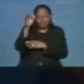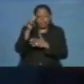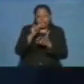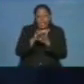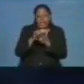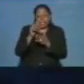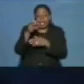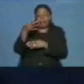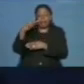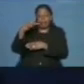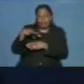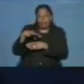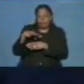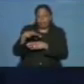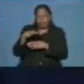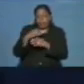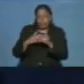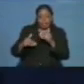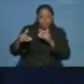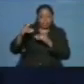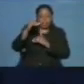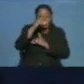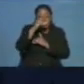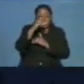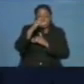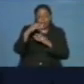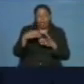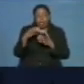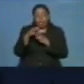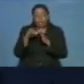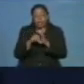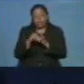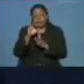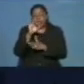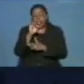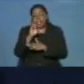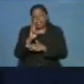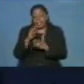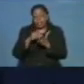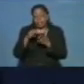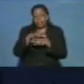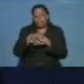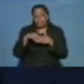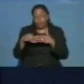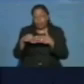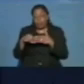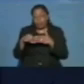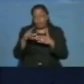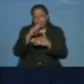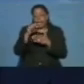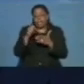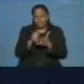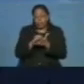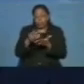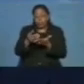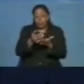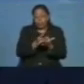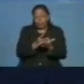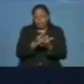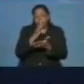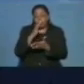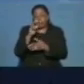exceed contributions by $86 million and projects total income to